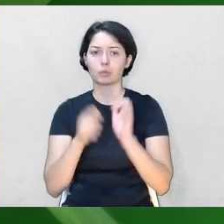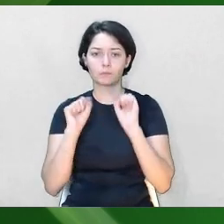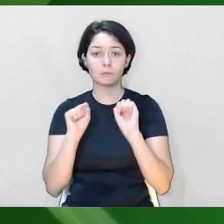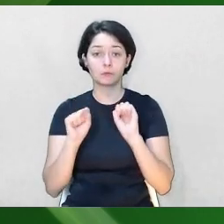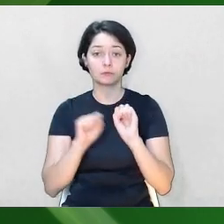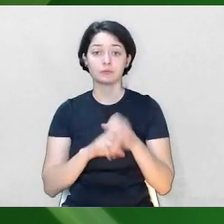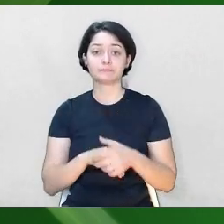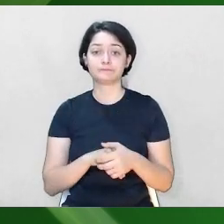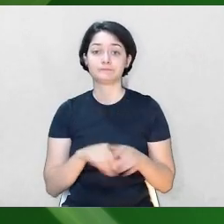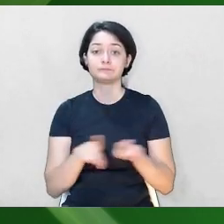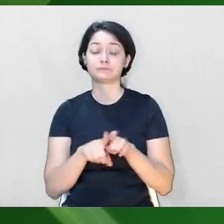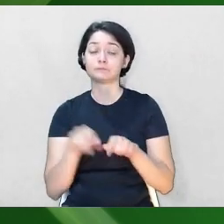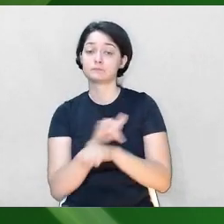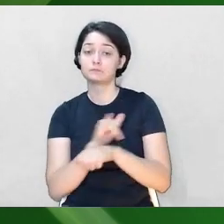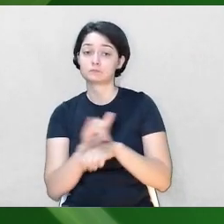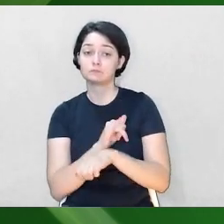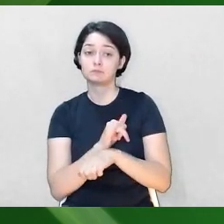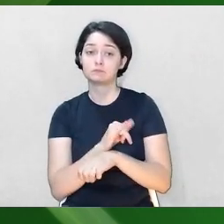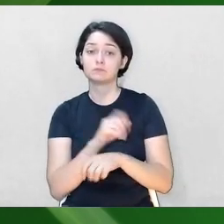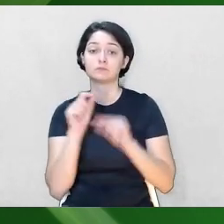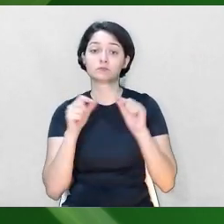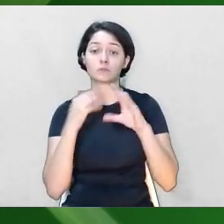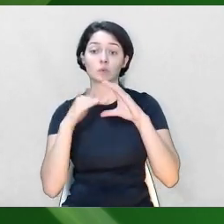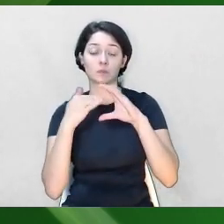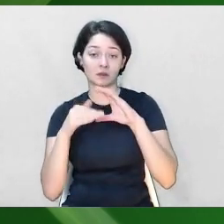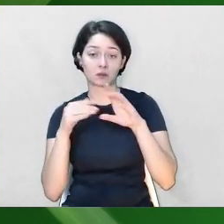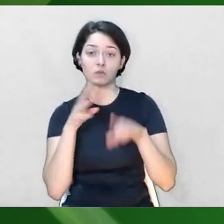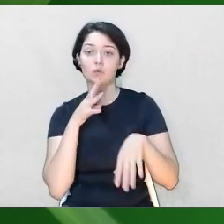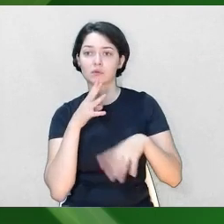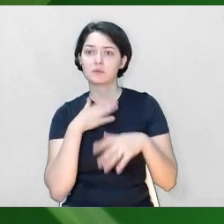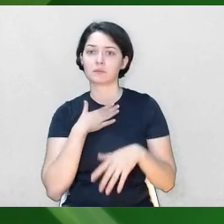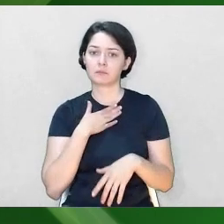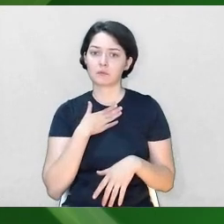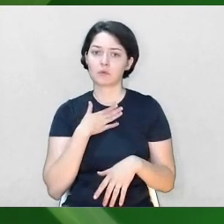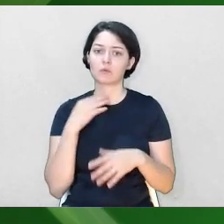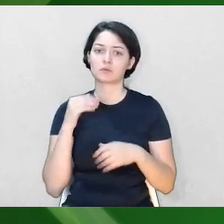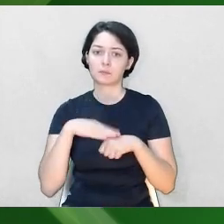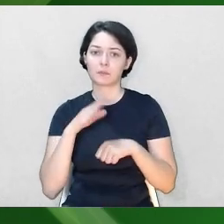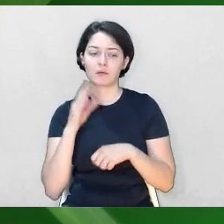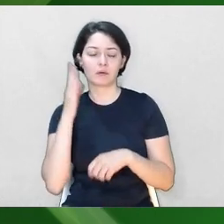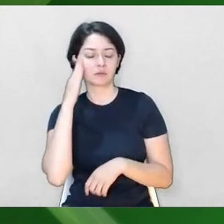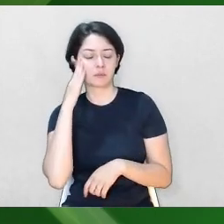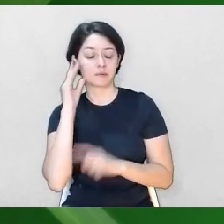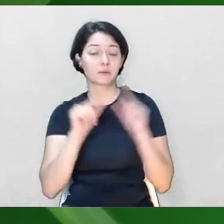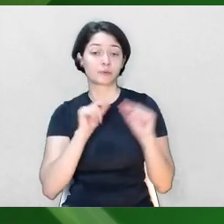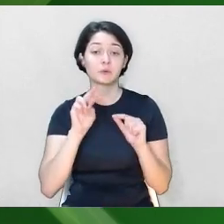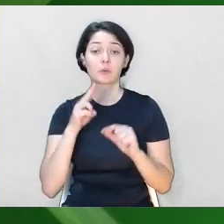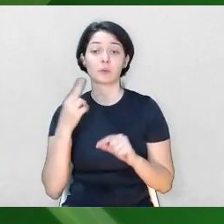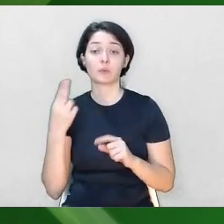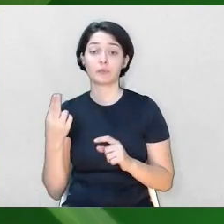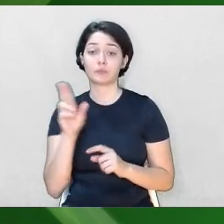can look at research, the searches, we can send emails. Would you like to receive more information by